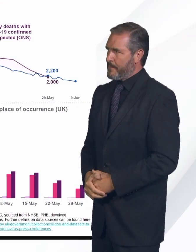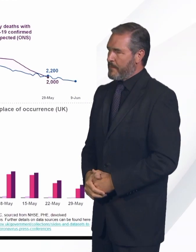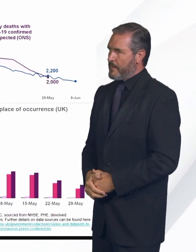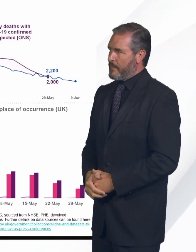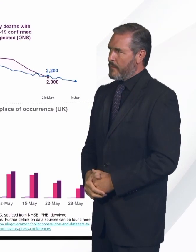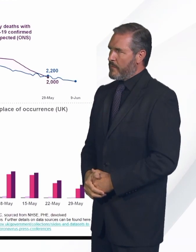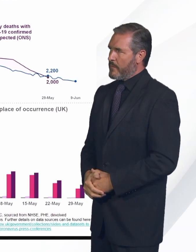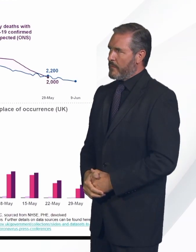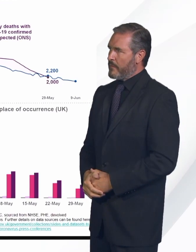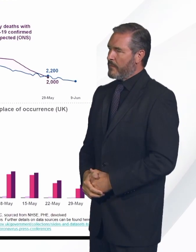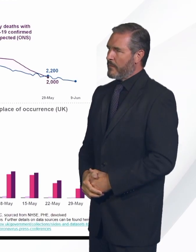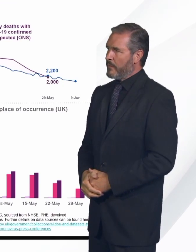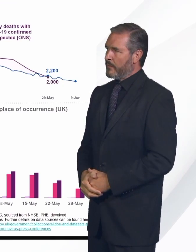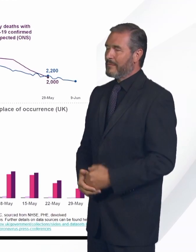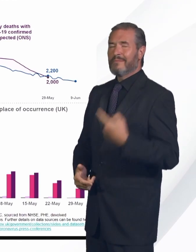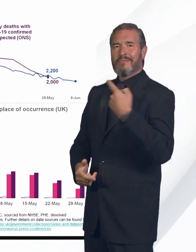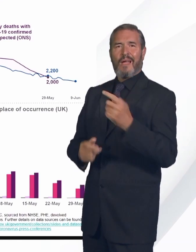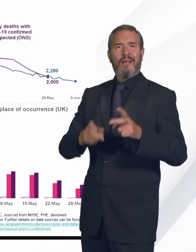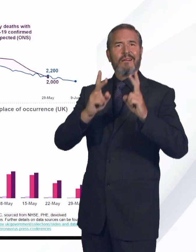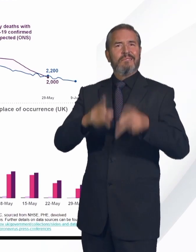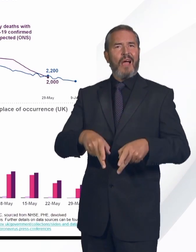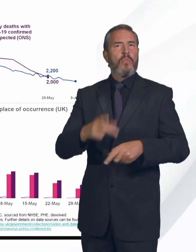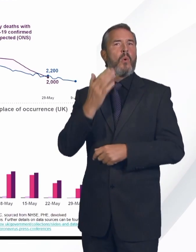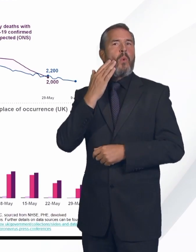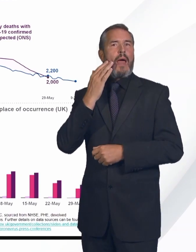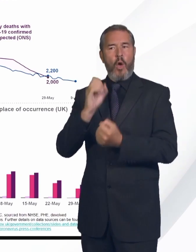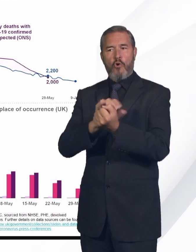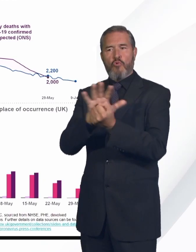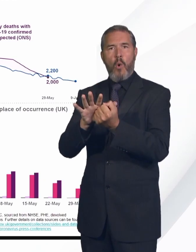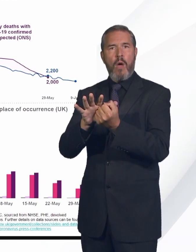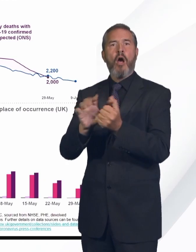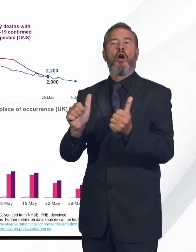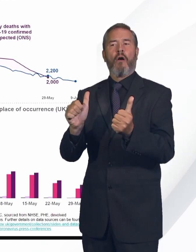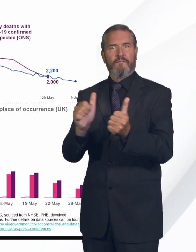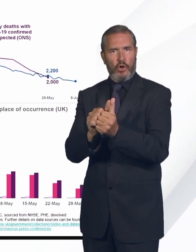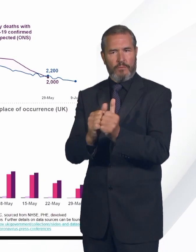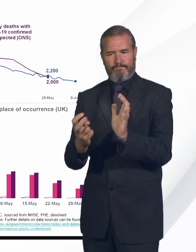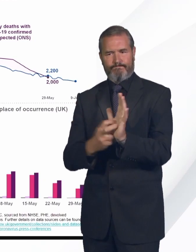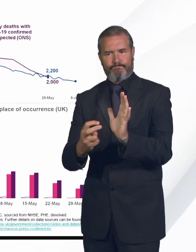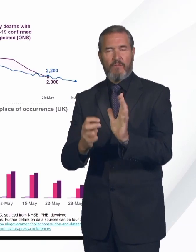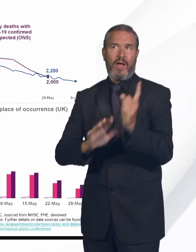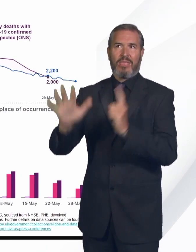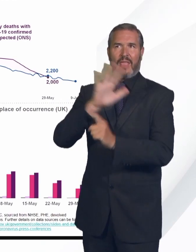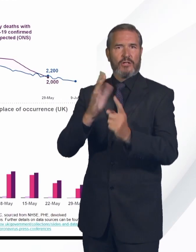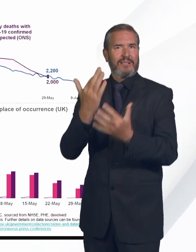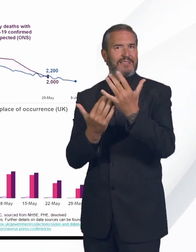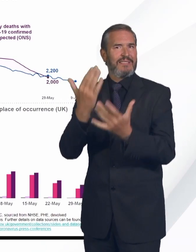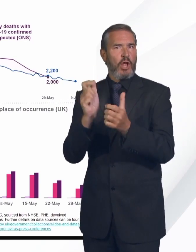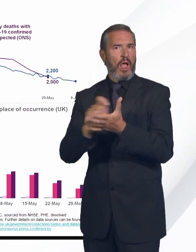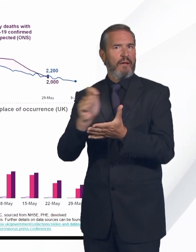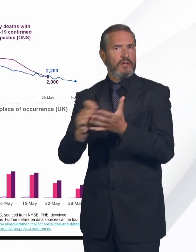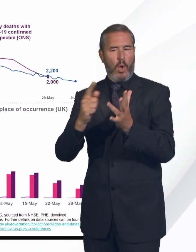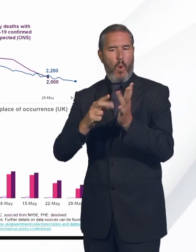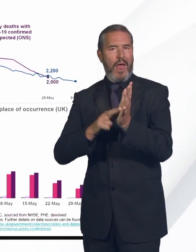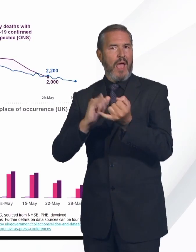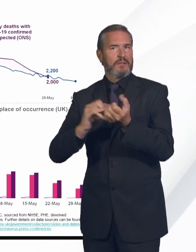The fifth slide shows the deaths where coronavirus was confirmed or suspected reported by the Office for National Statistics.